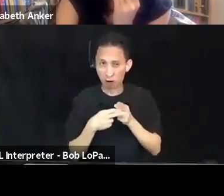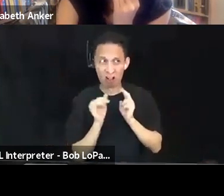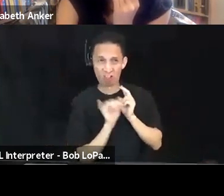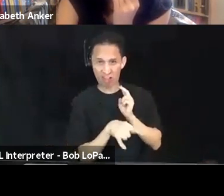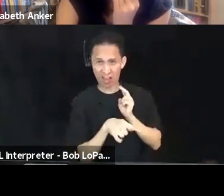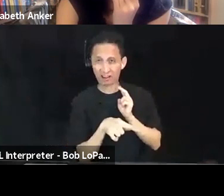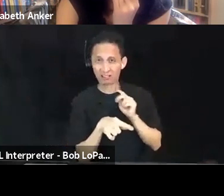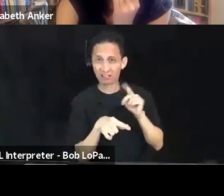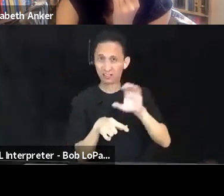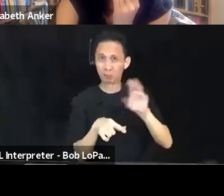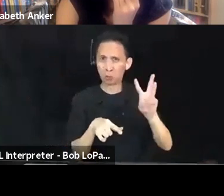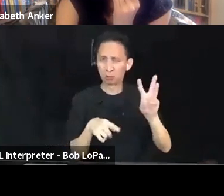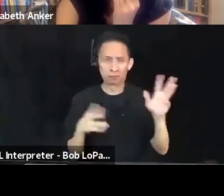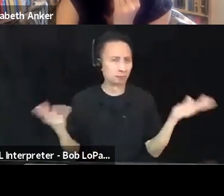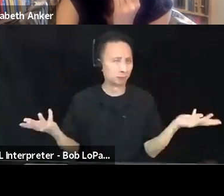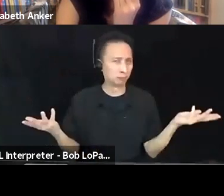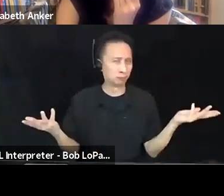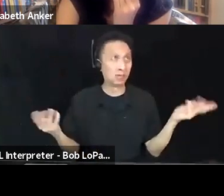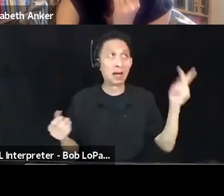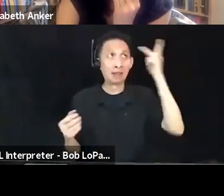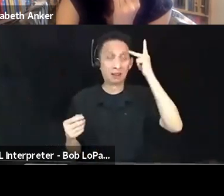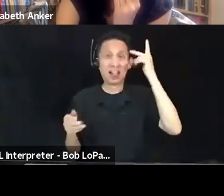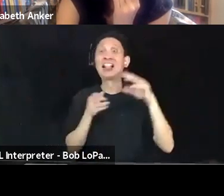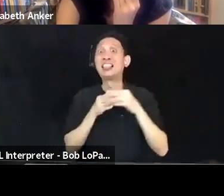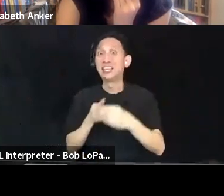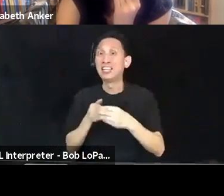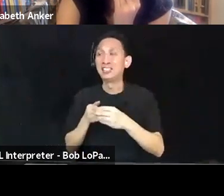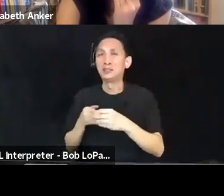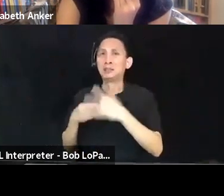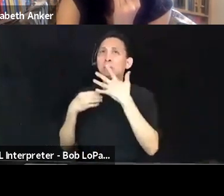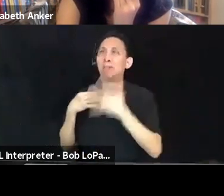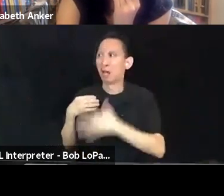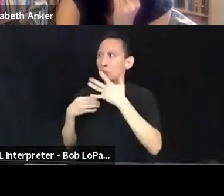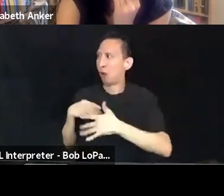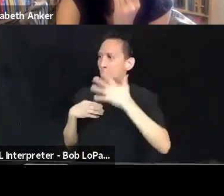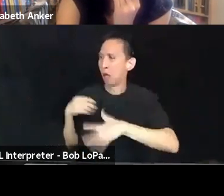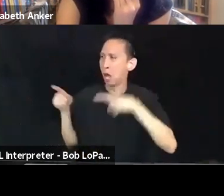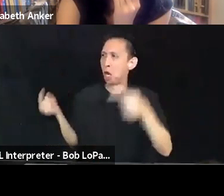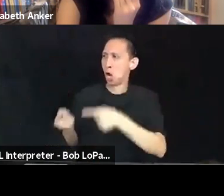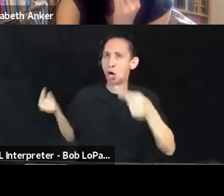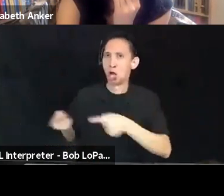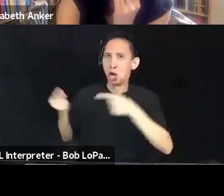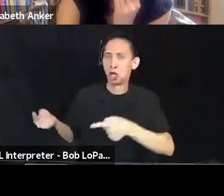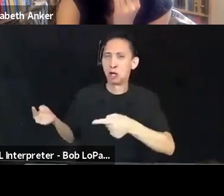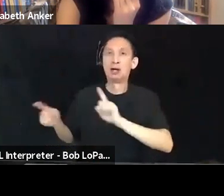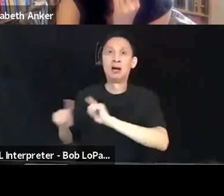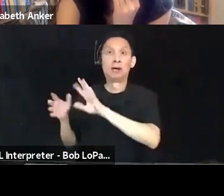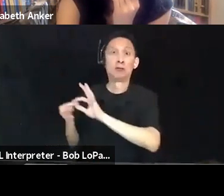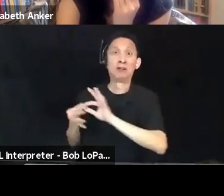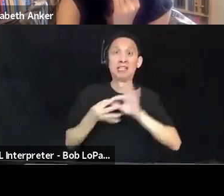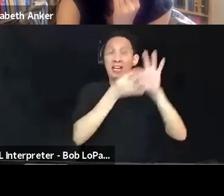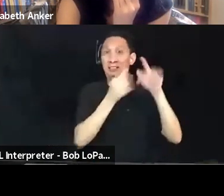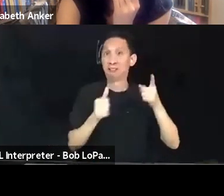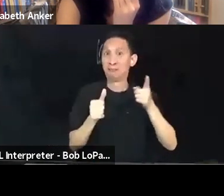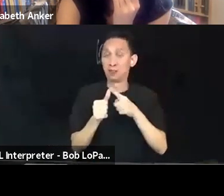The political can lead to the shedding of blood, but it's not its primary definition. Its